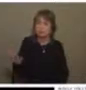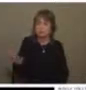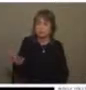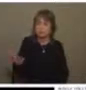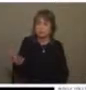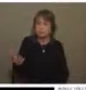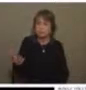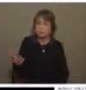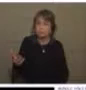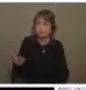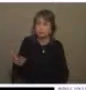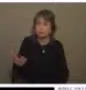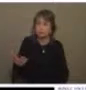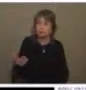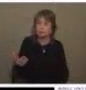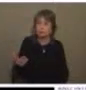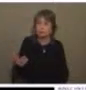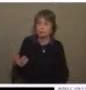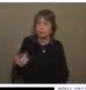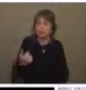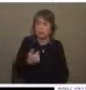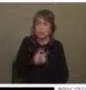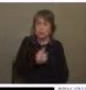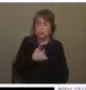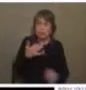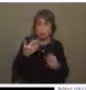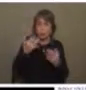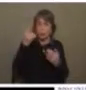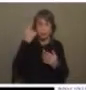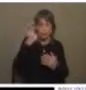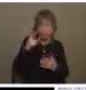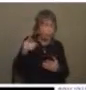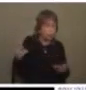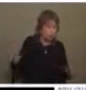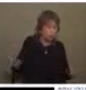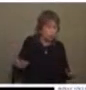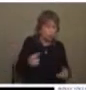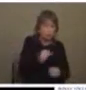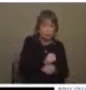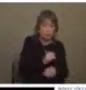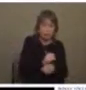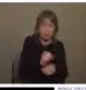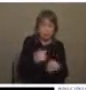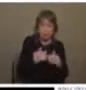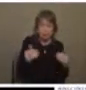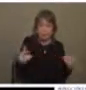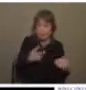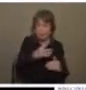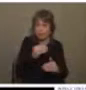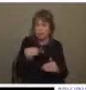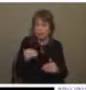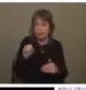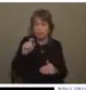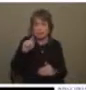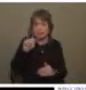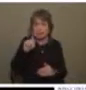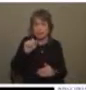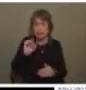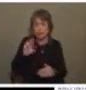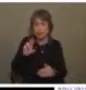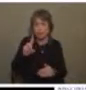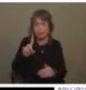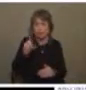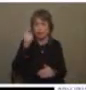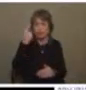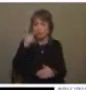they actually go up? And we see an increase in income, standards of living, and employment levels. There's severe inequalities between Puerto Rico and the